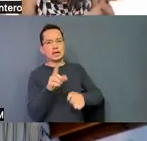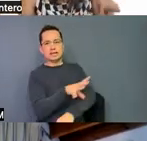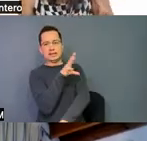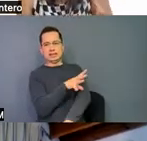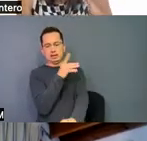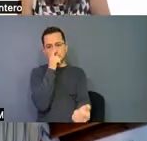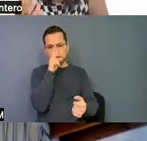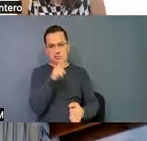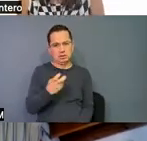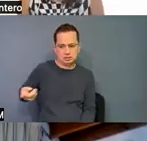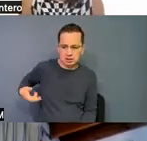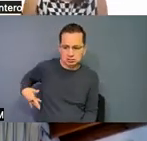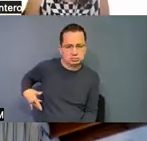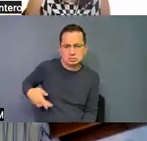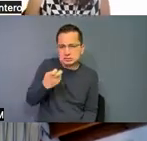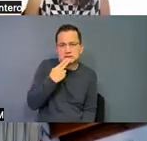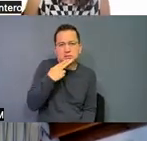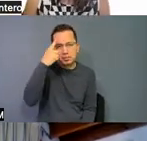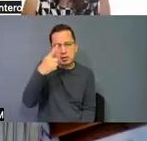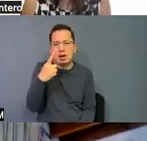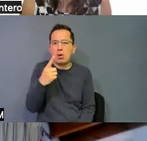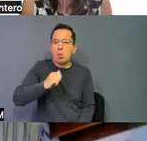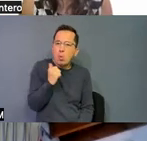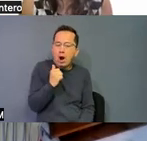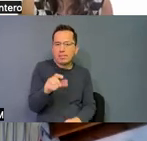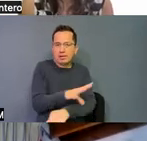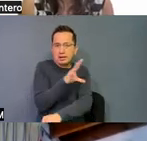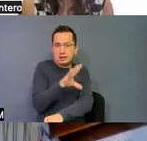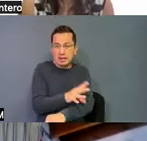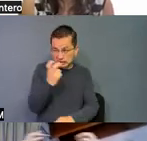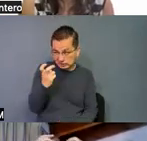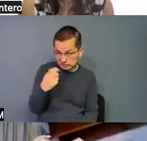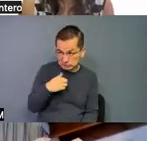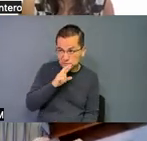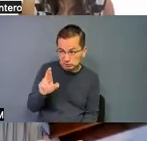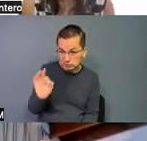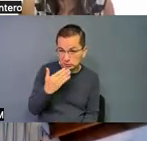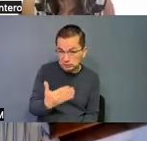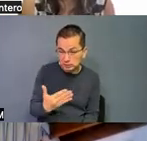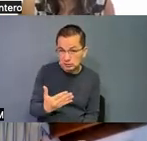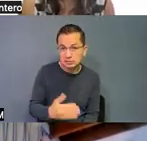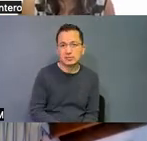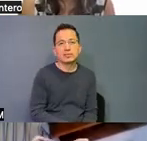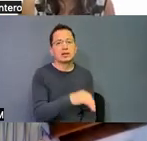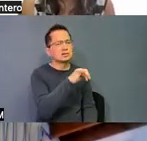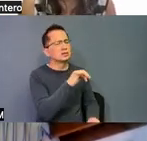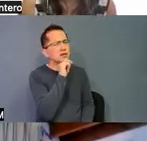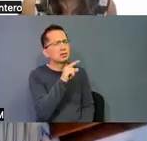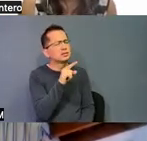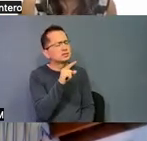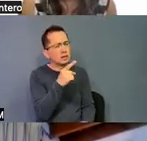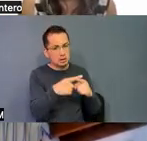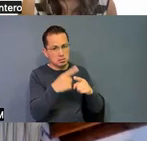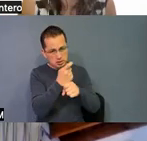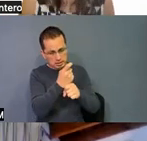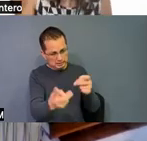our storage of energy. That is why. Was that the question? Yes, and somebody asked the second one as well, if you